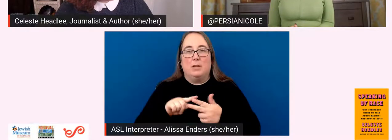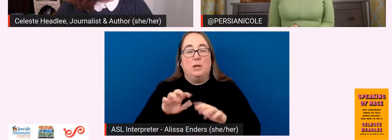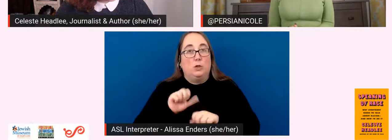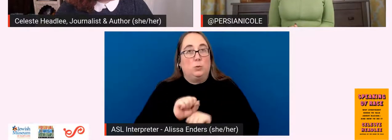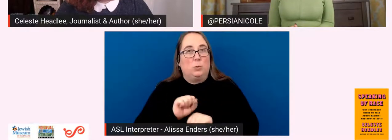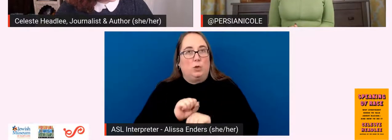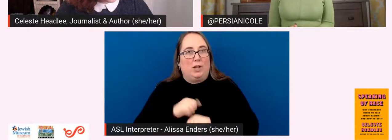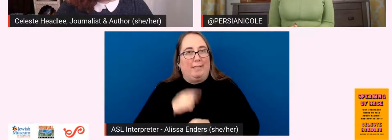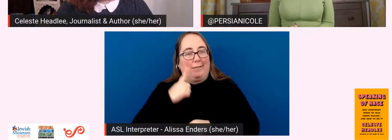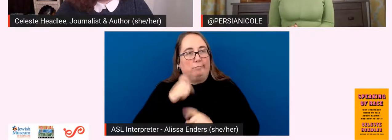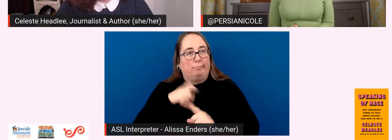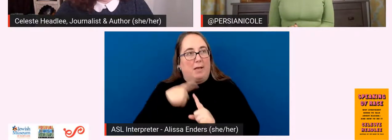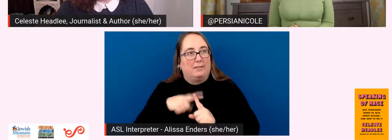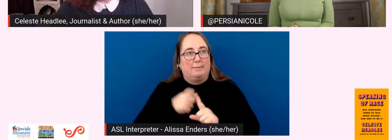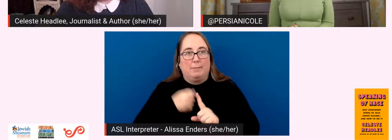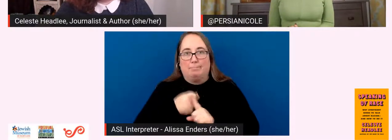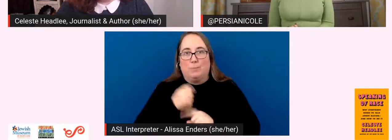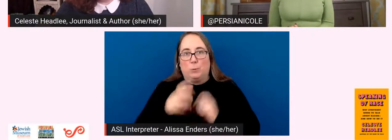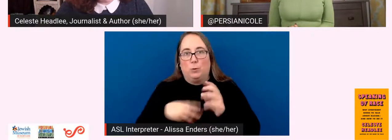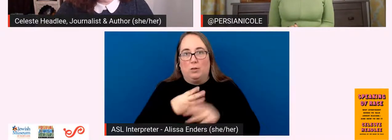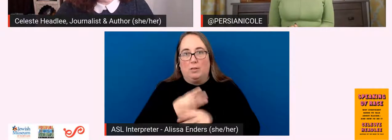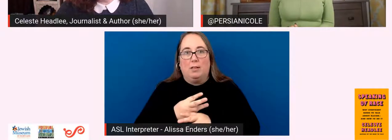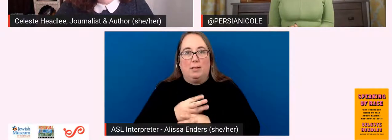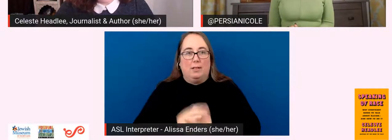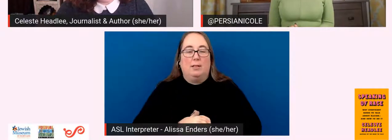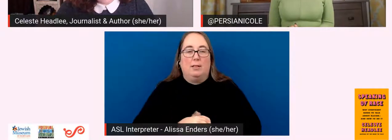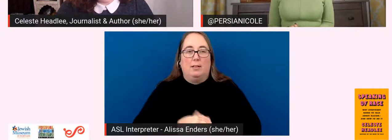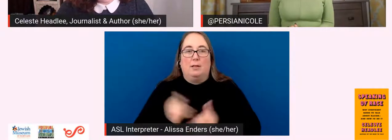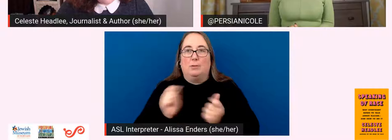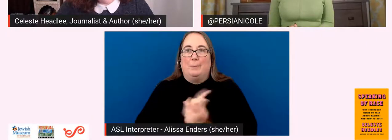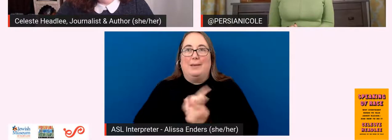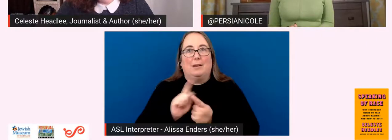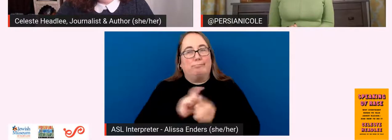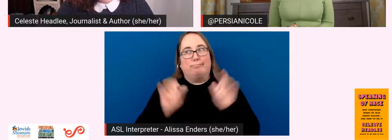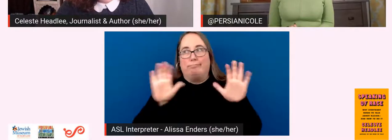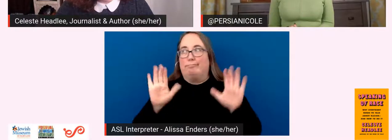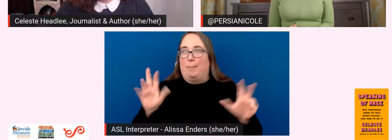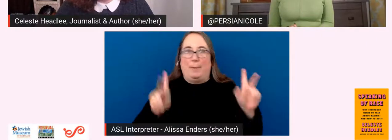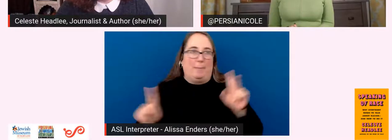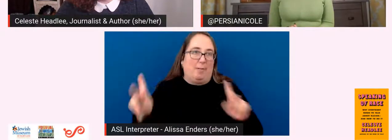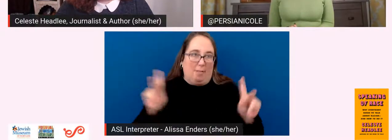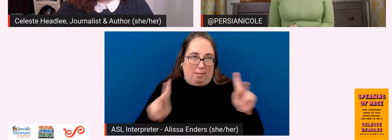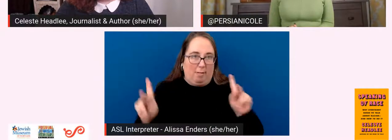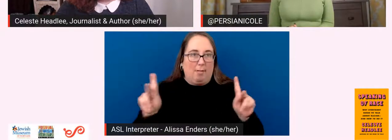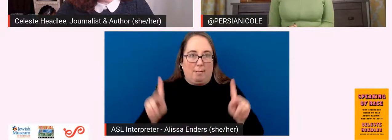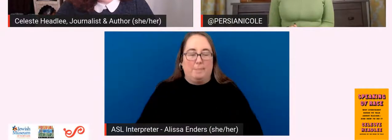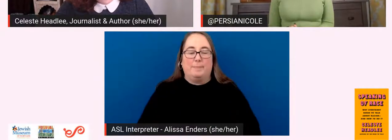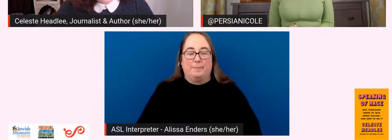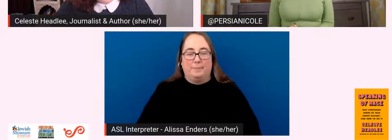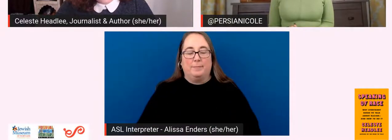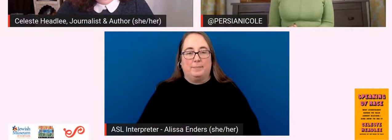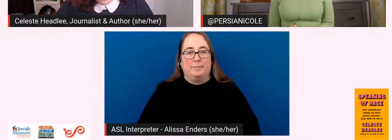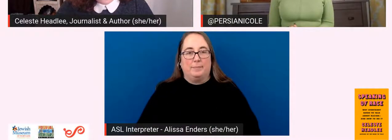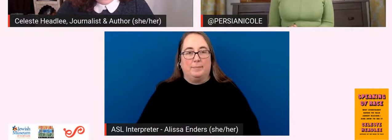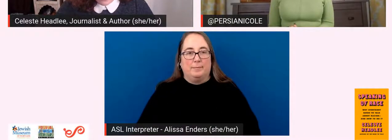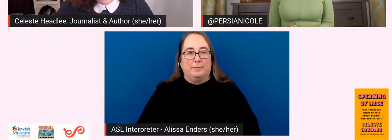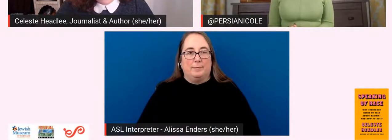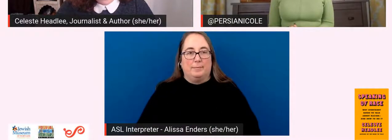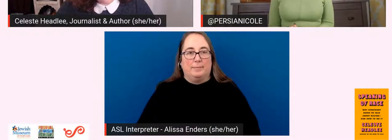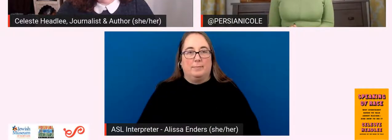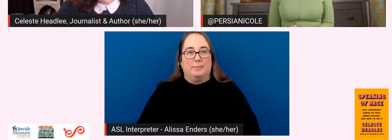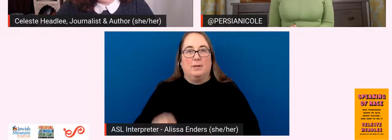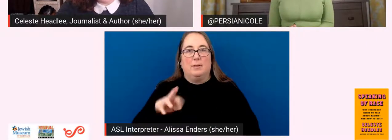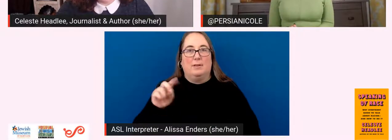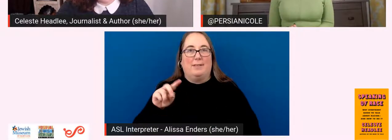is making positive change. But also, you do meet the most incredible people. And this is sort of where my TEDx